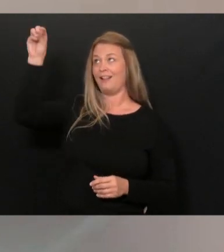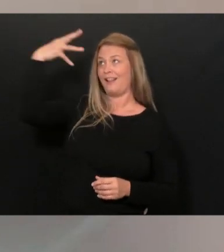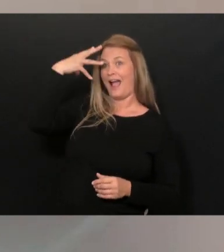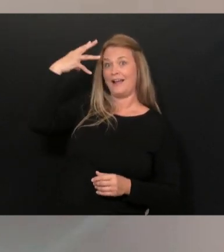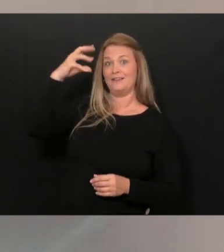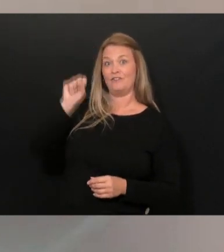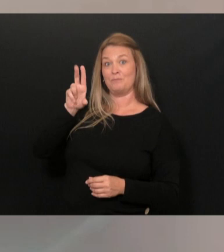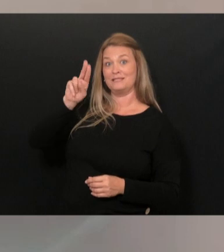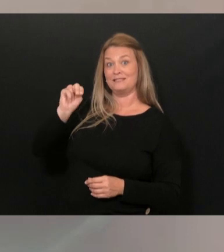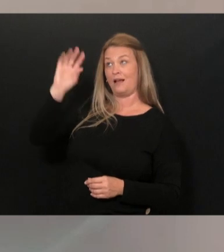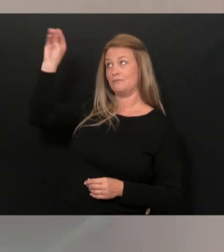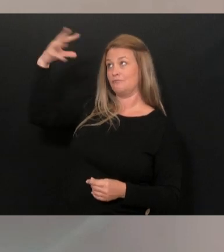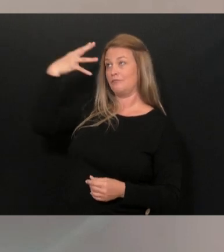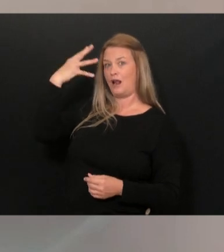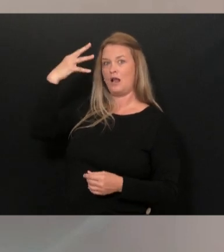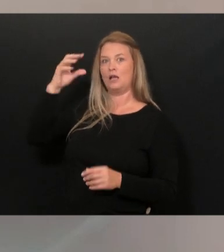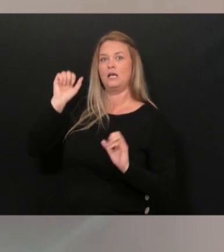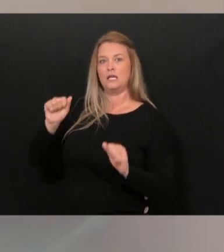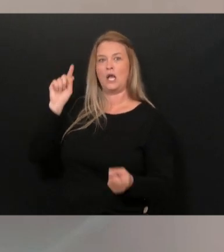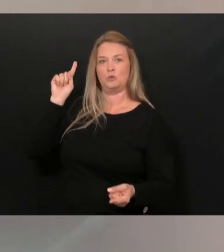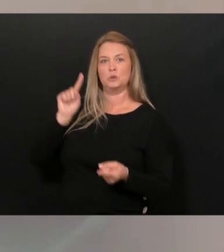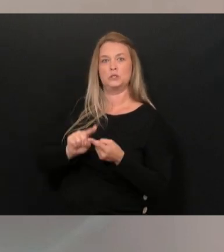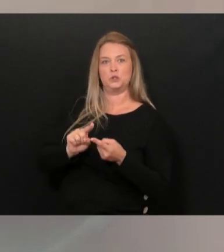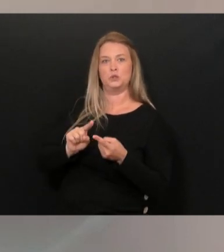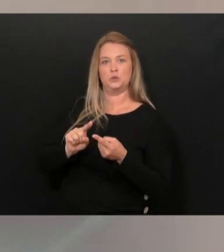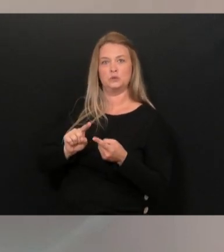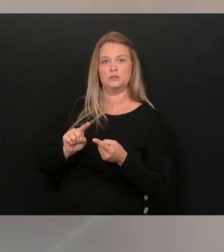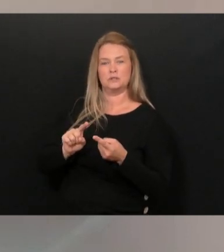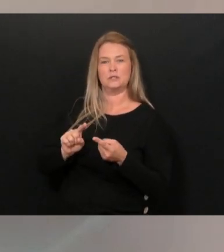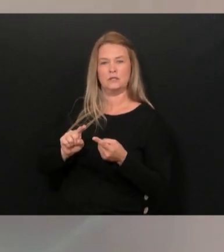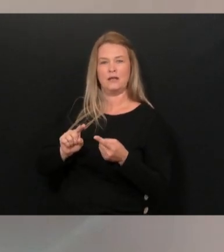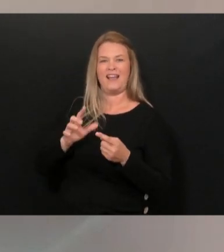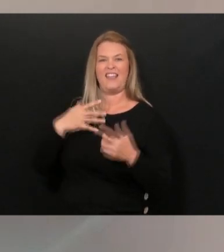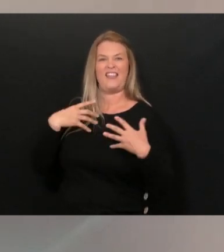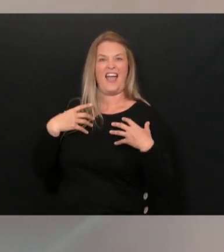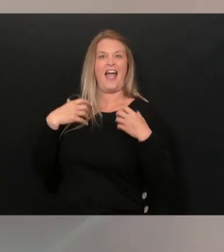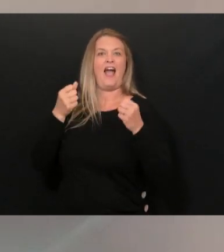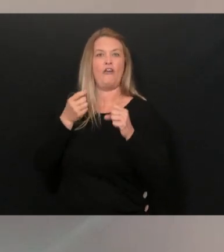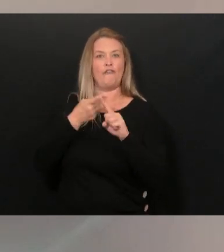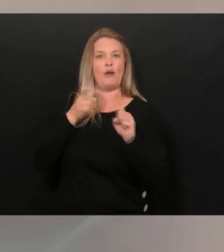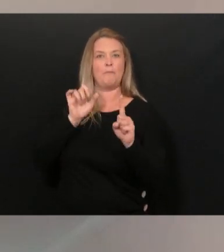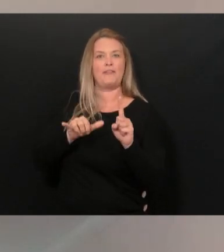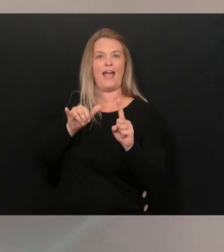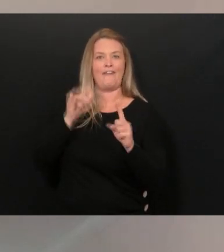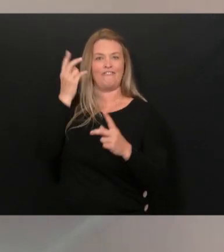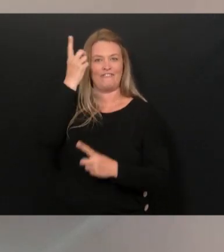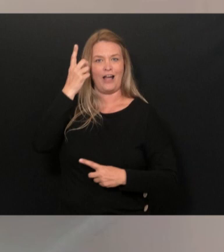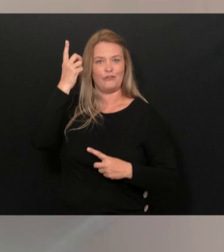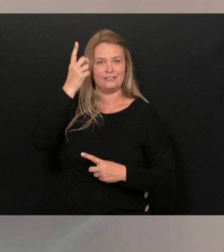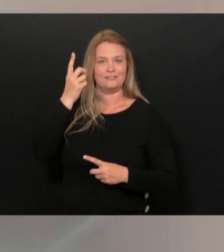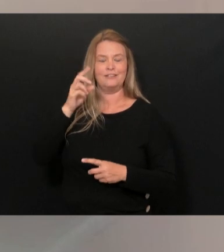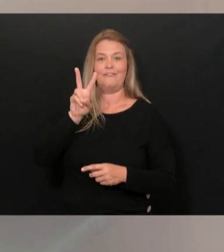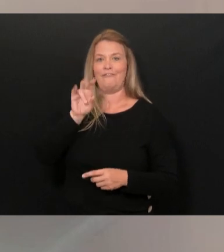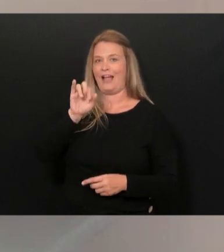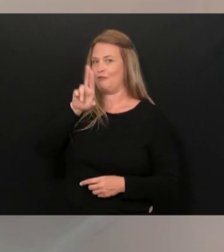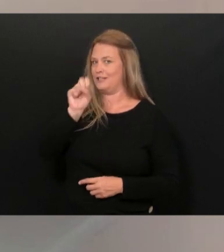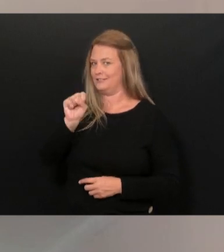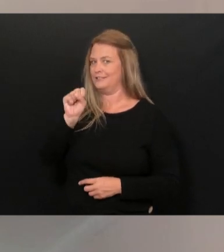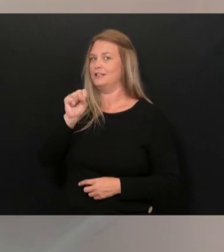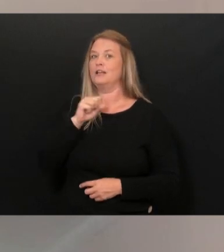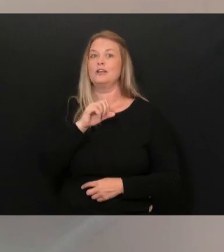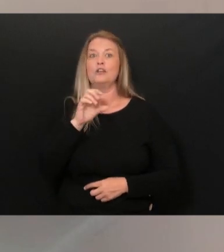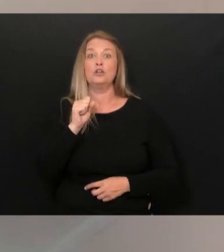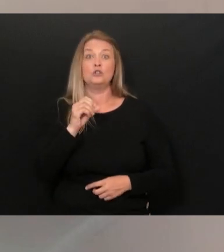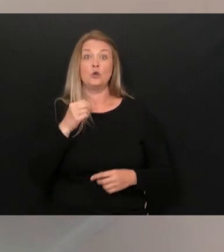in reducing the lifespan and sort of the health of the virus. So we do anticipate, as people are